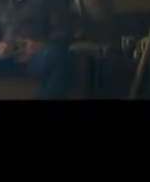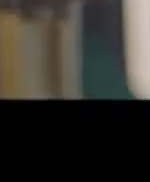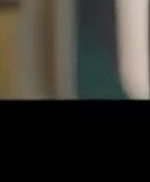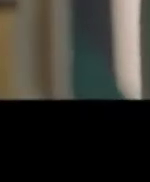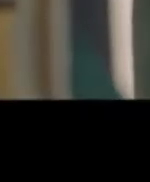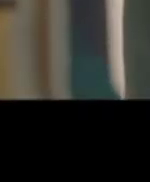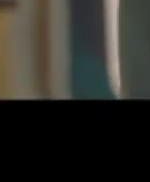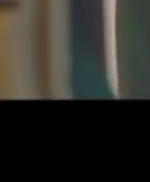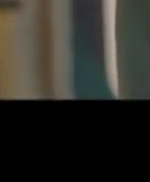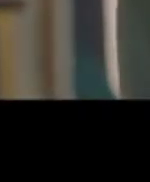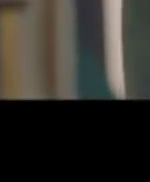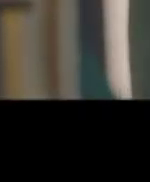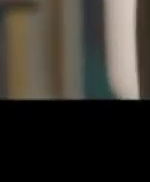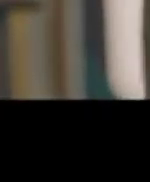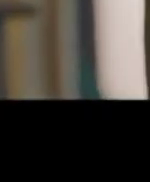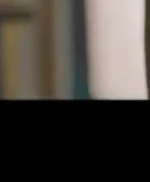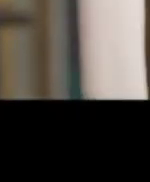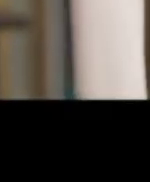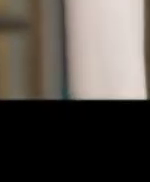She's gone. Gone